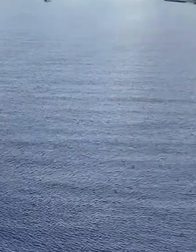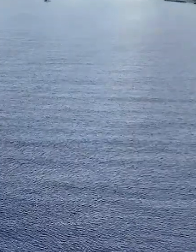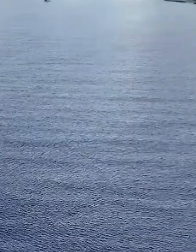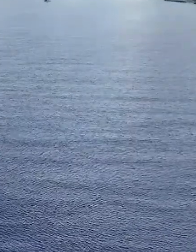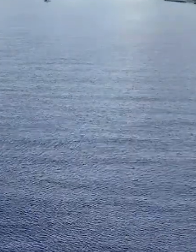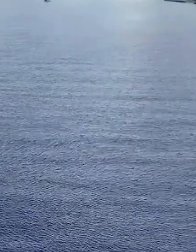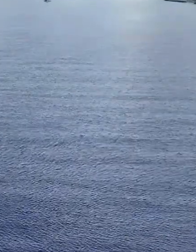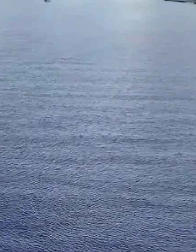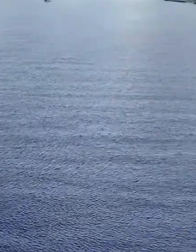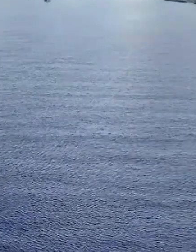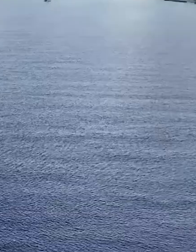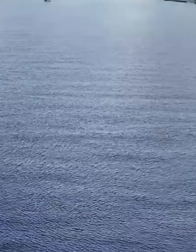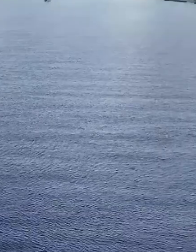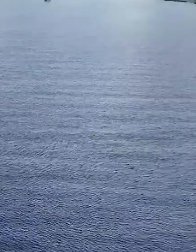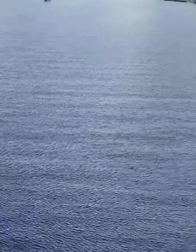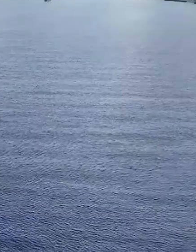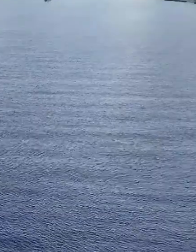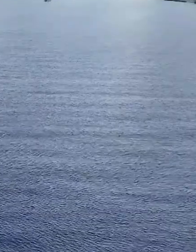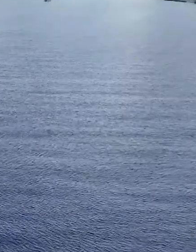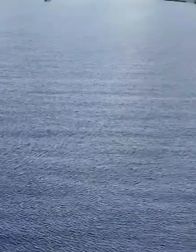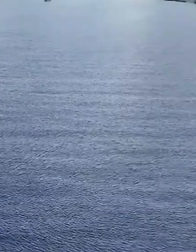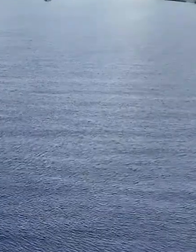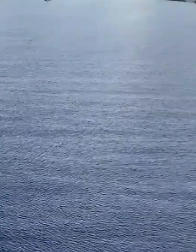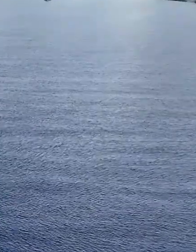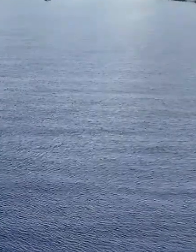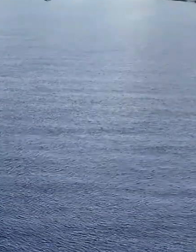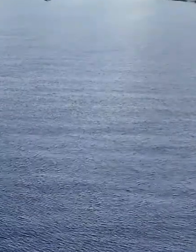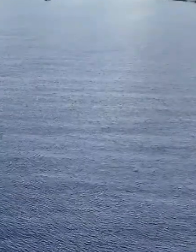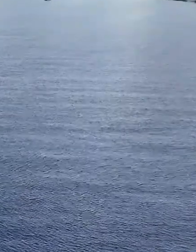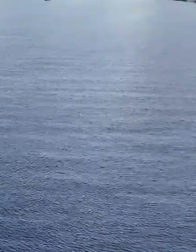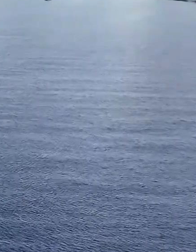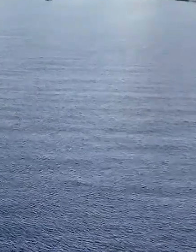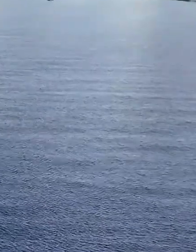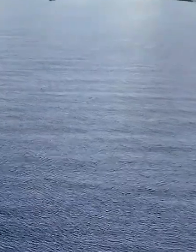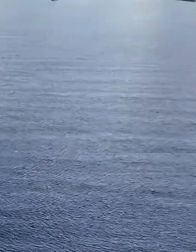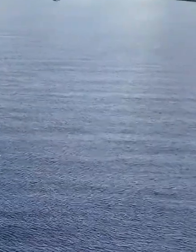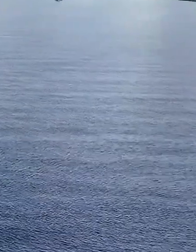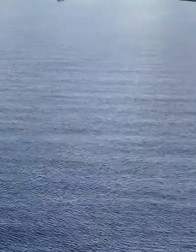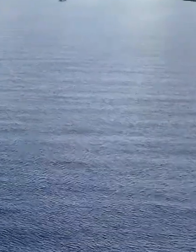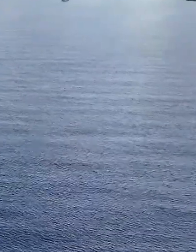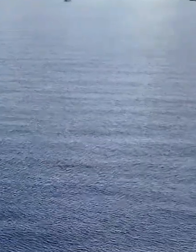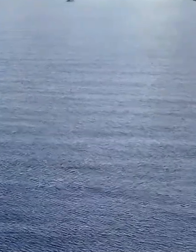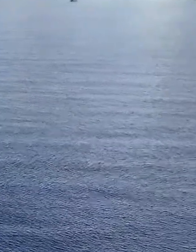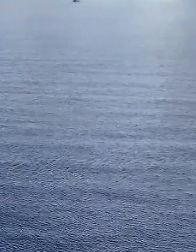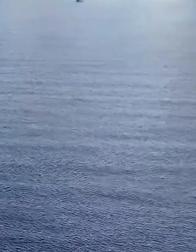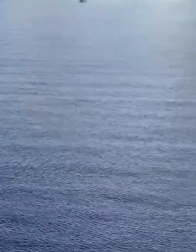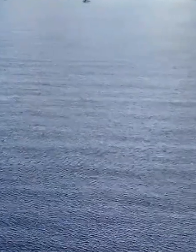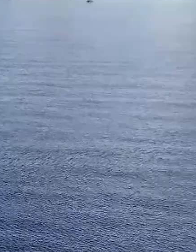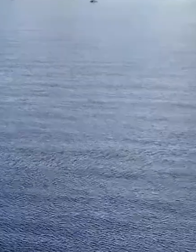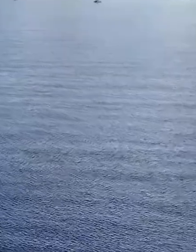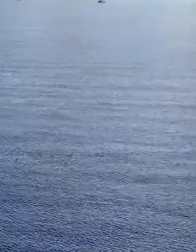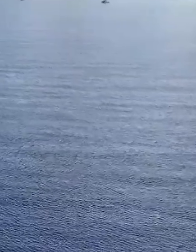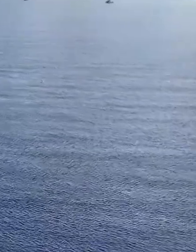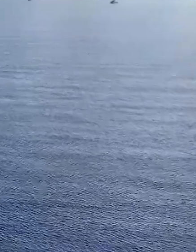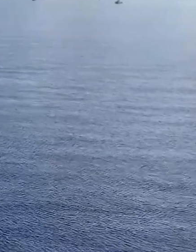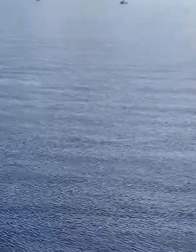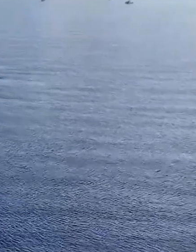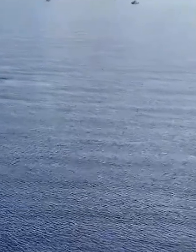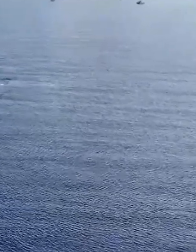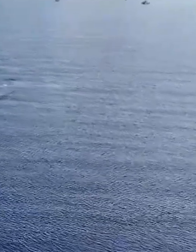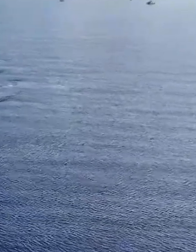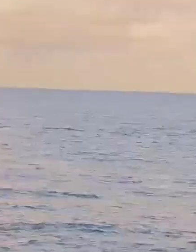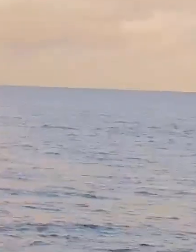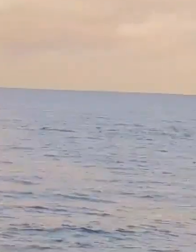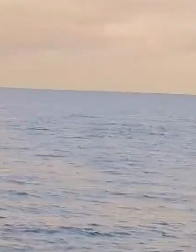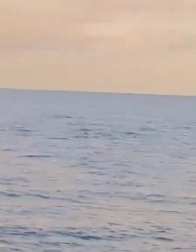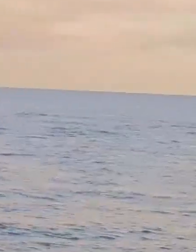Williams International Game Fishing Tournament. It was around 6 a.m. that the boats got off to a bimini start, more commonly known as a shotgun